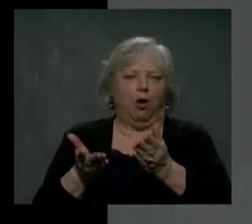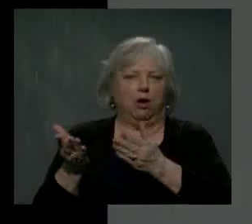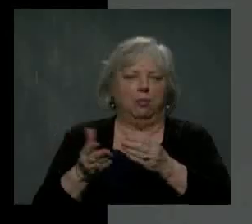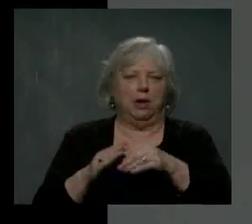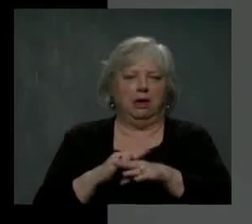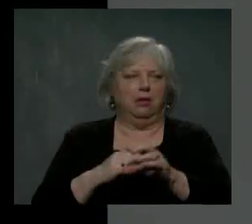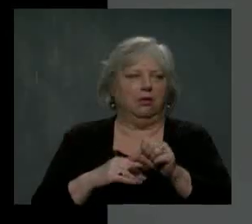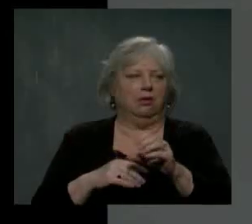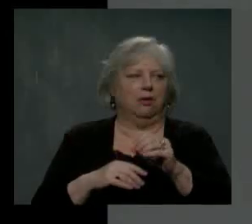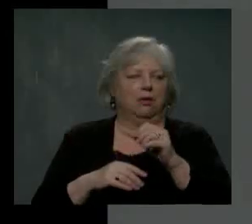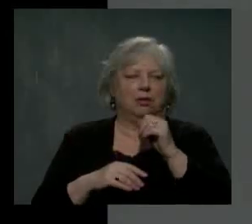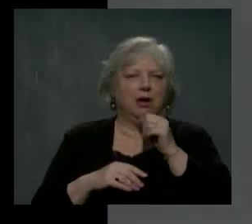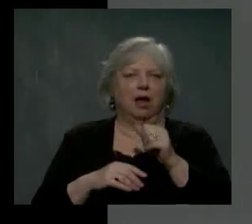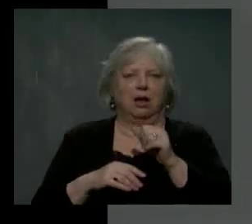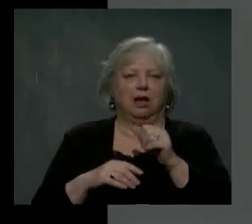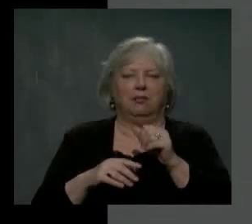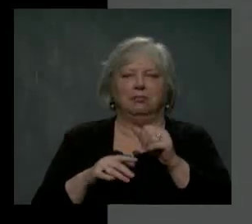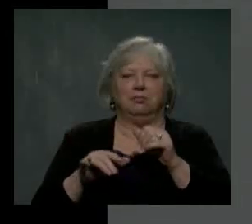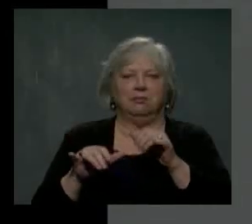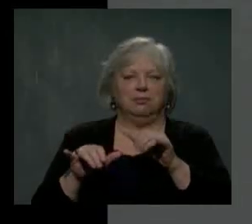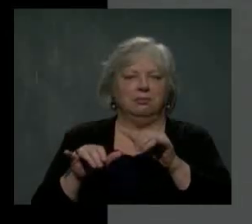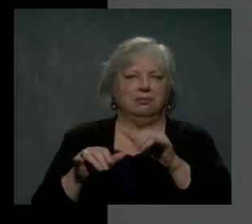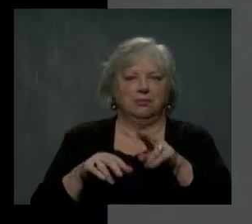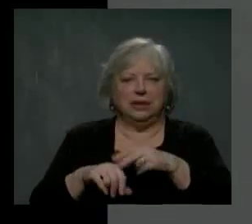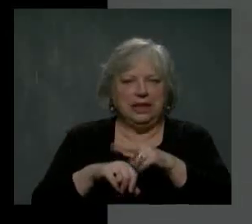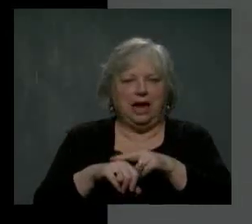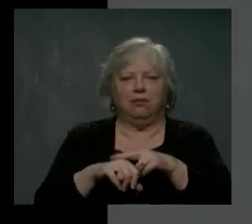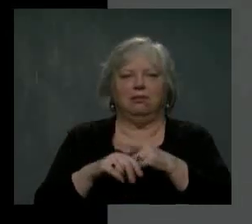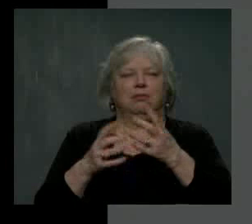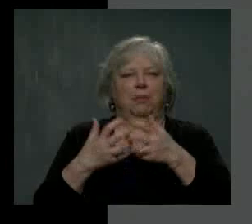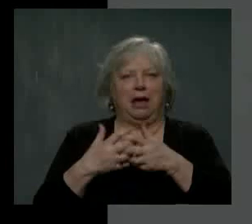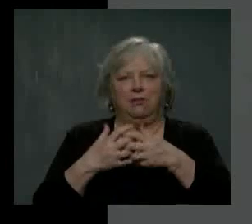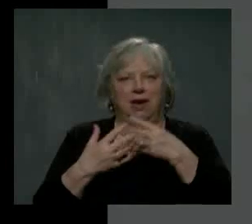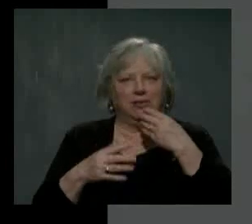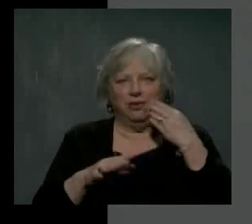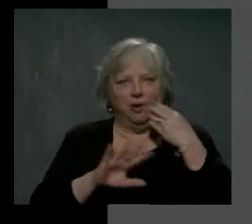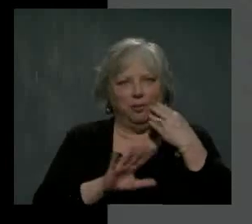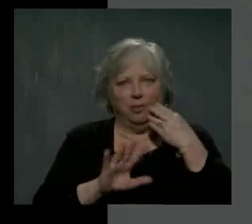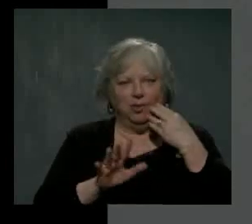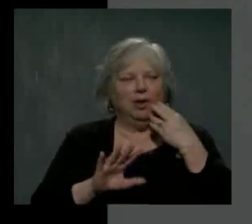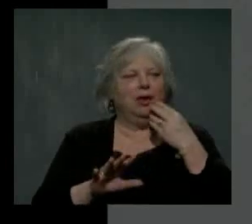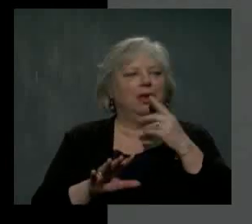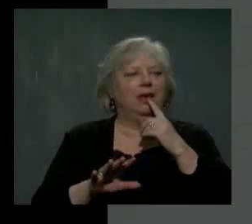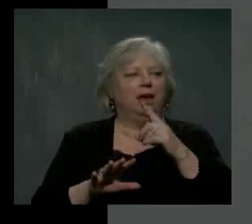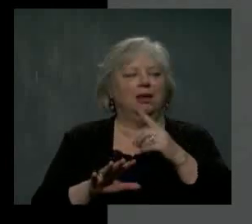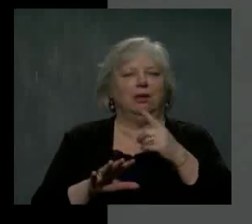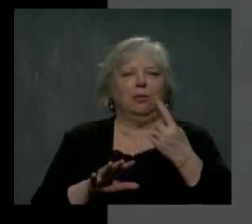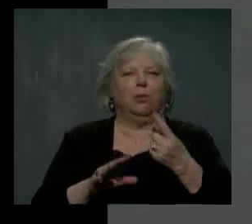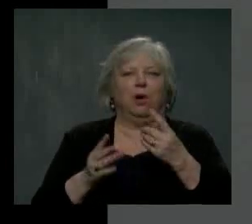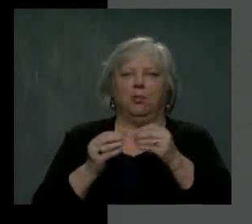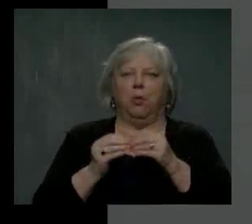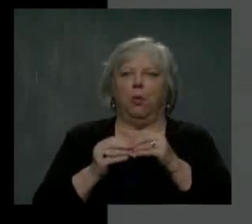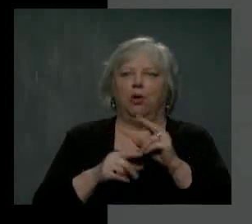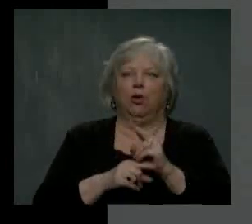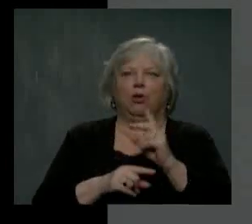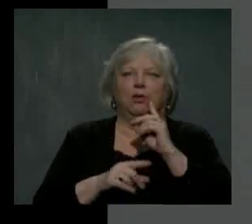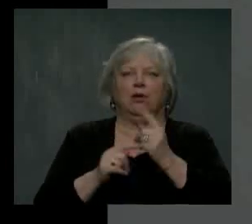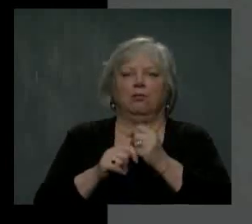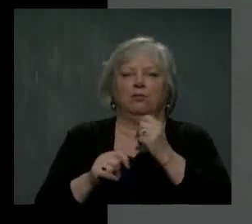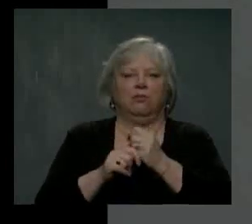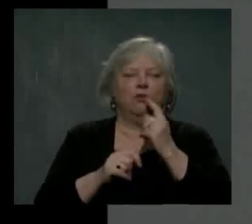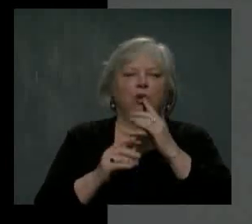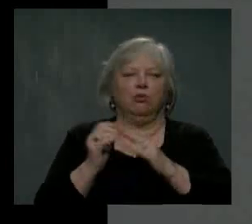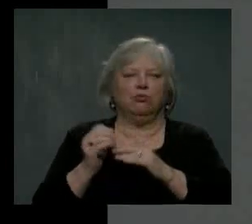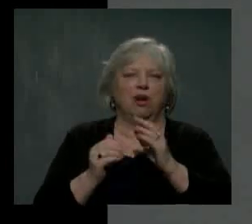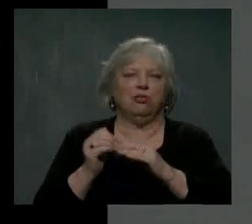not a standard manufactured home. It's a one that was more used for that type of